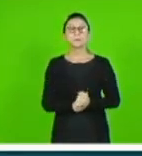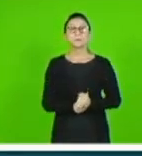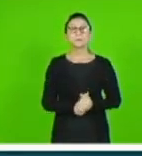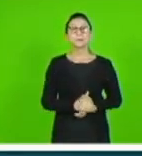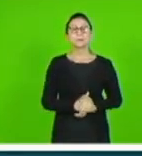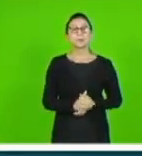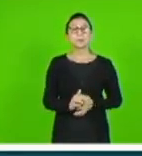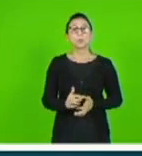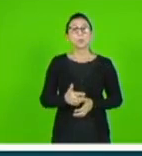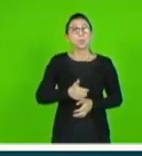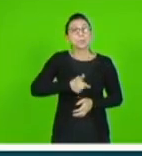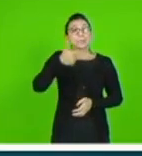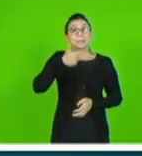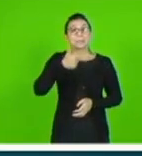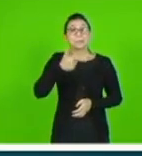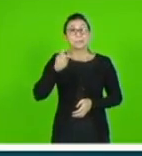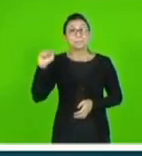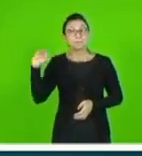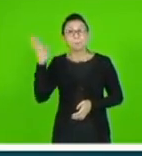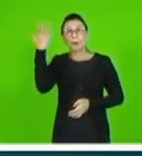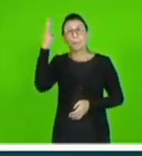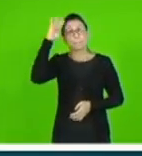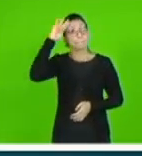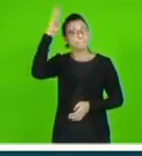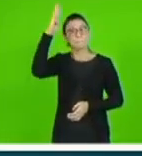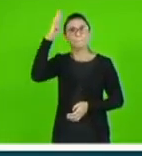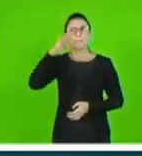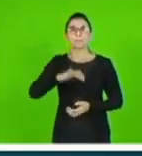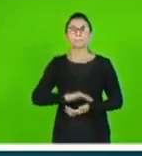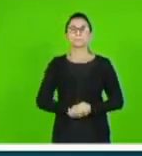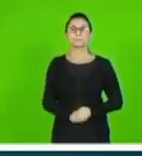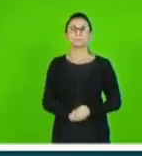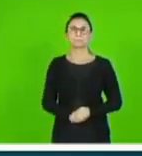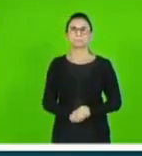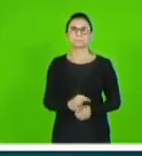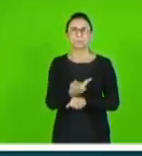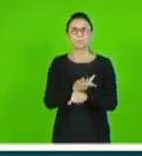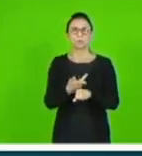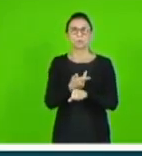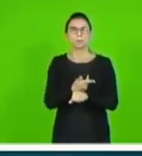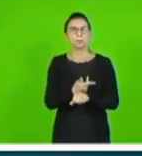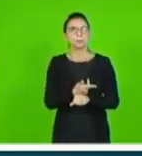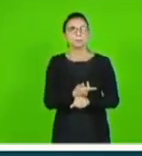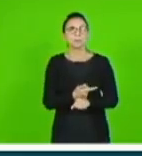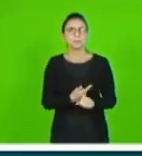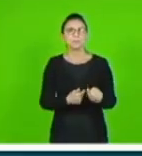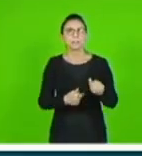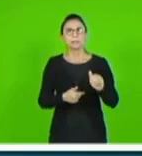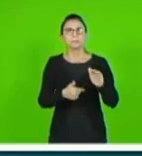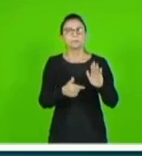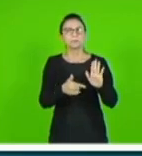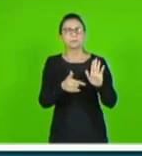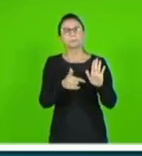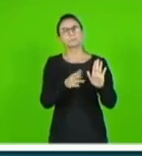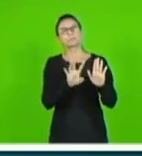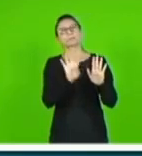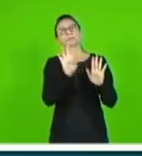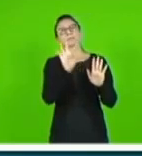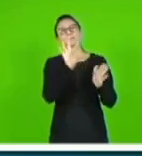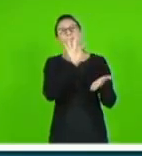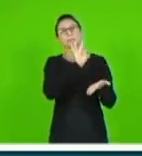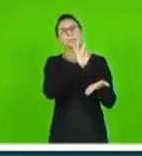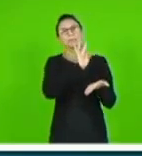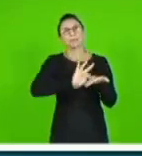And question 2 says, what is the second major happening that happens according to 1 Thessalonians chapter